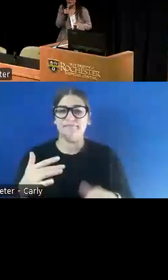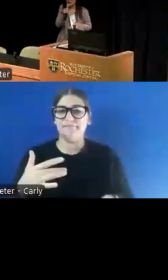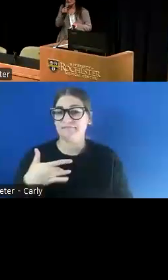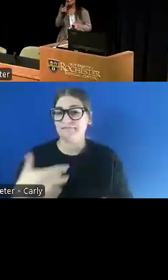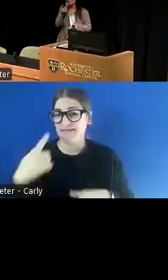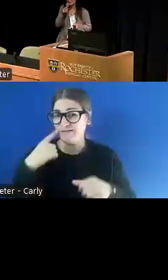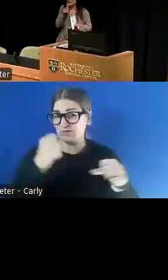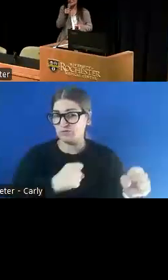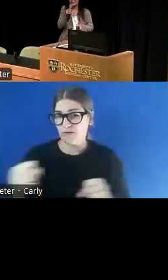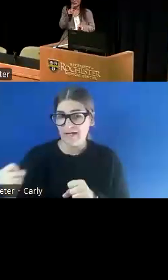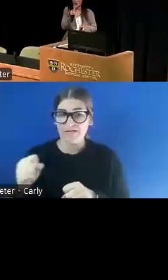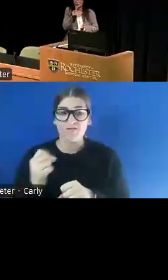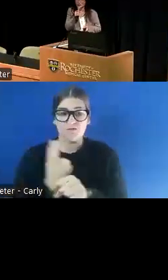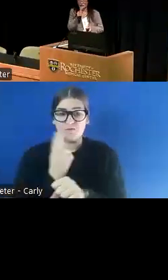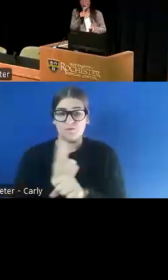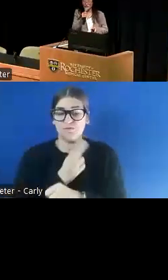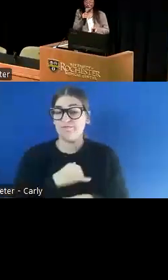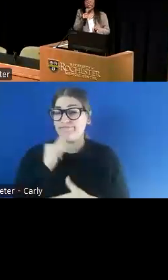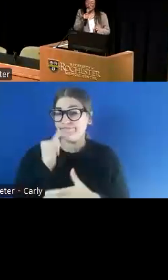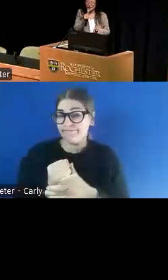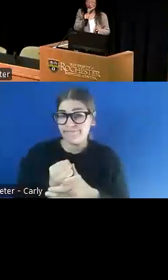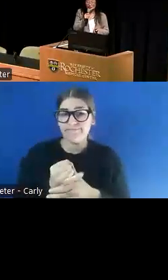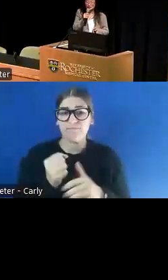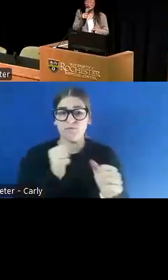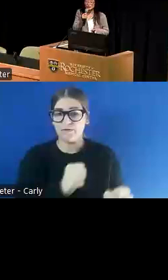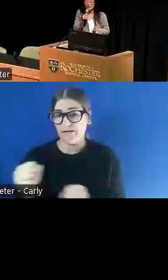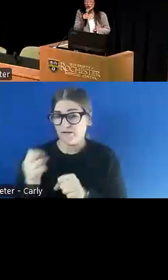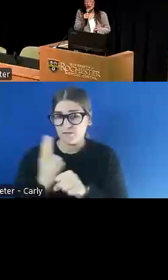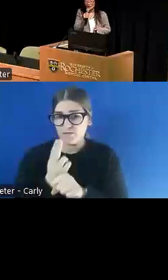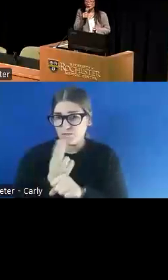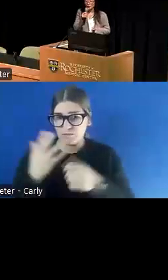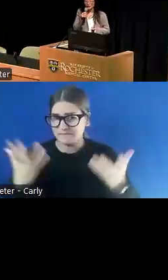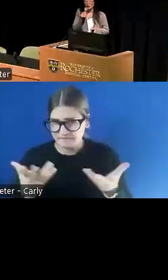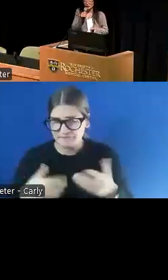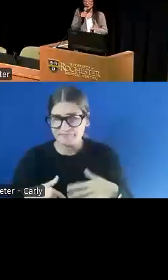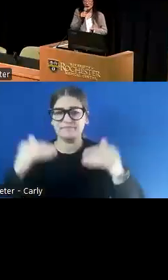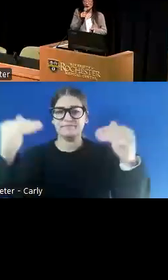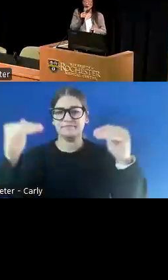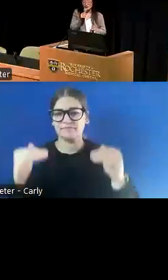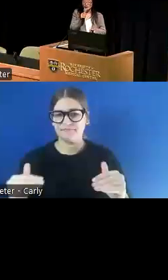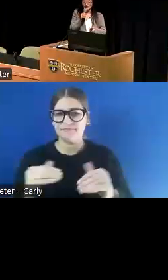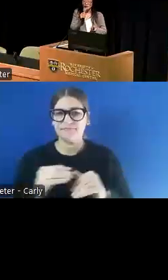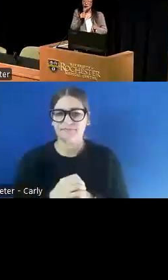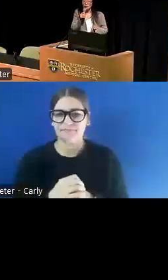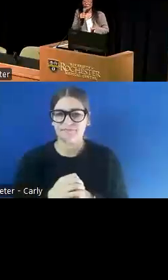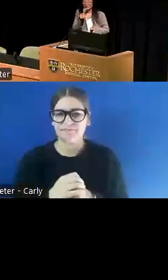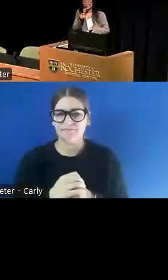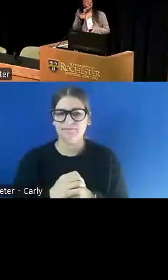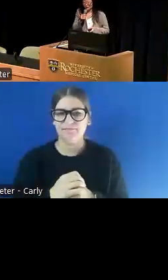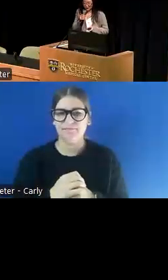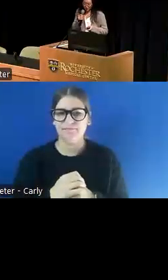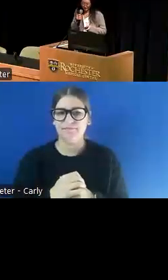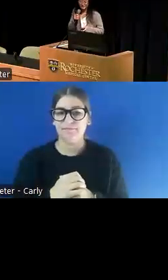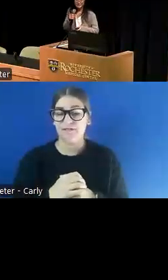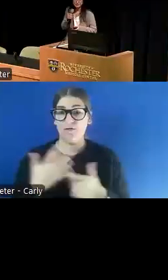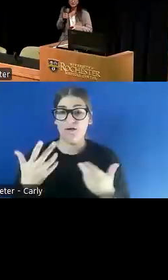suicide prevention, intervention, and post-prevention strategies you've used? And what are you most or least